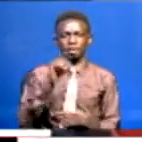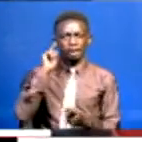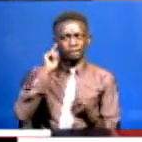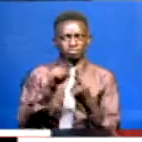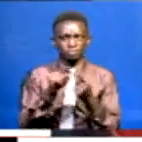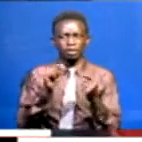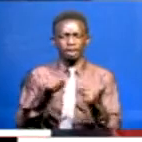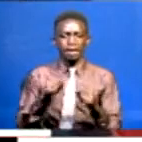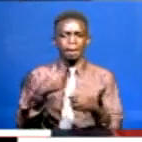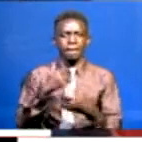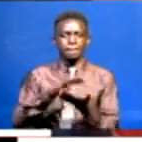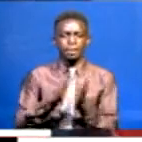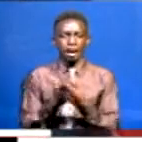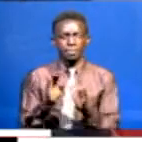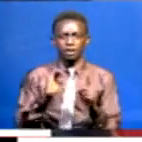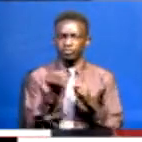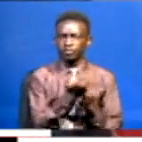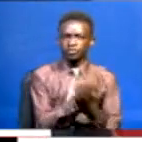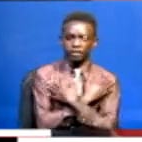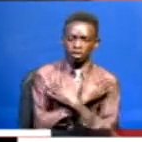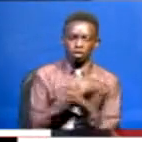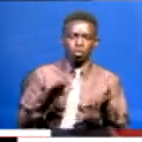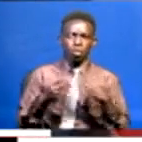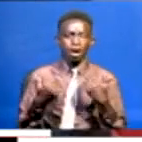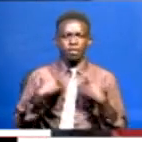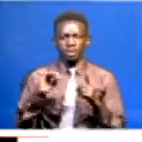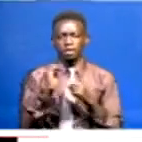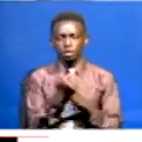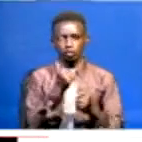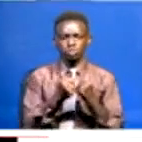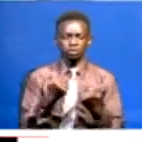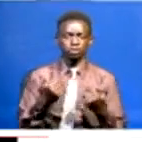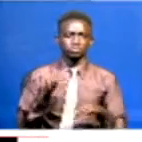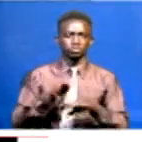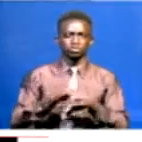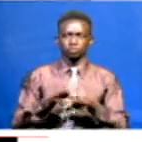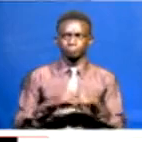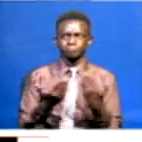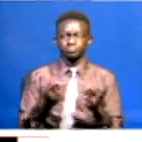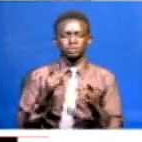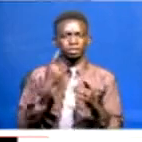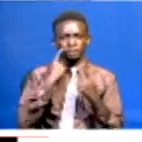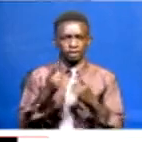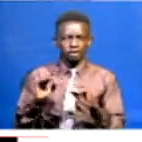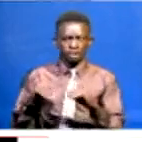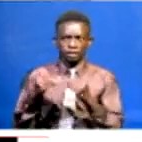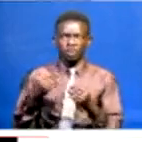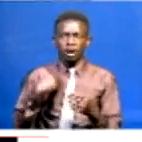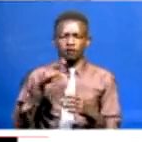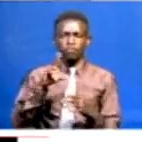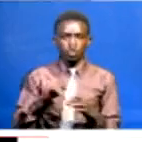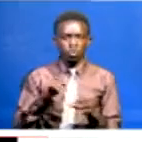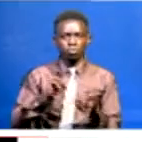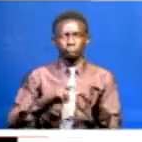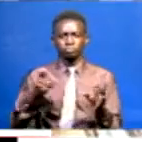friendly or to have an environment that is friendly. Given there is no exit clause in the power producing